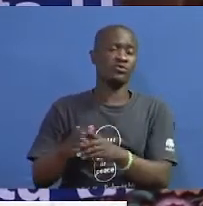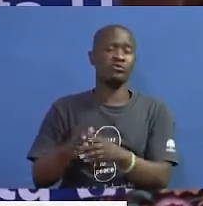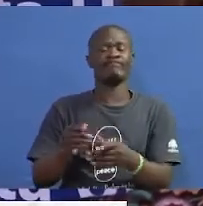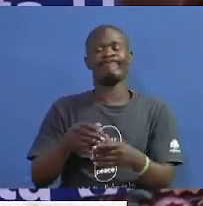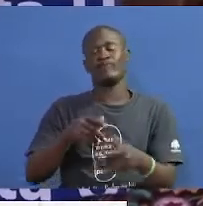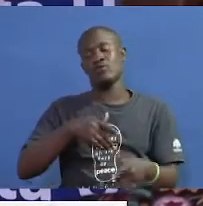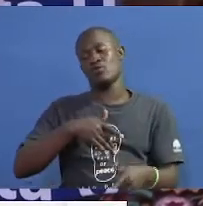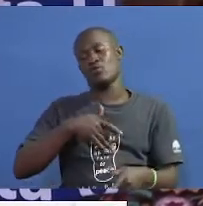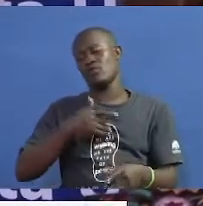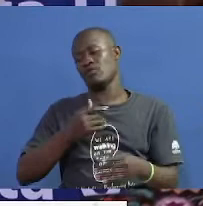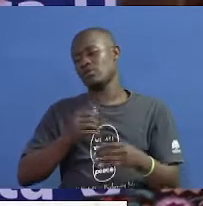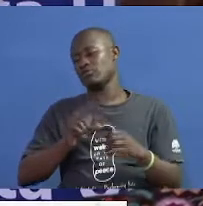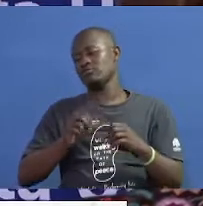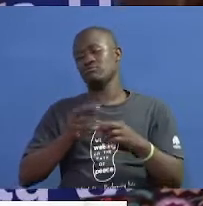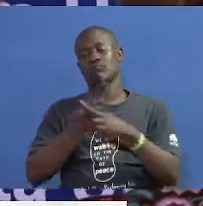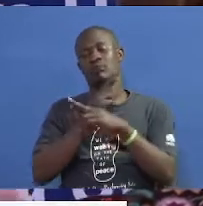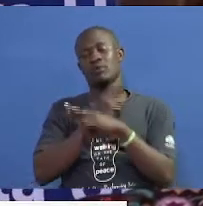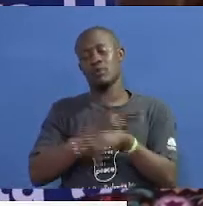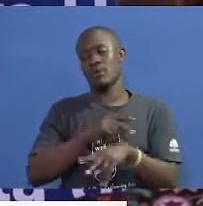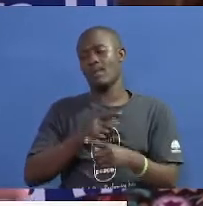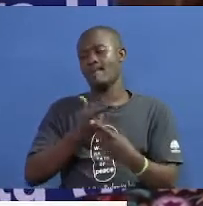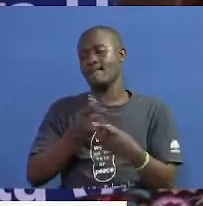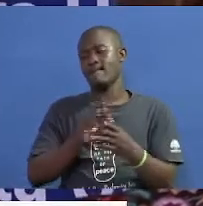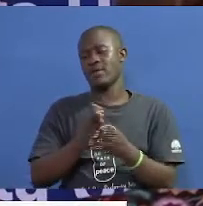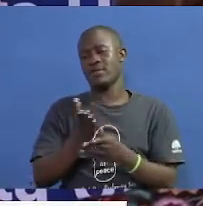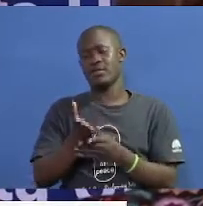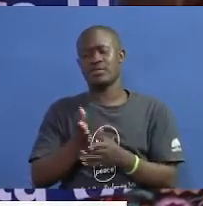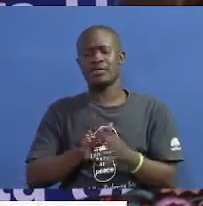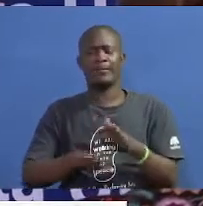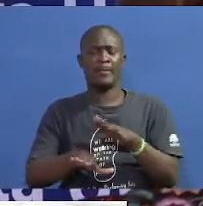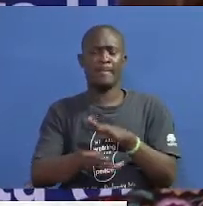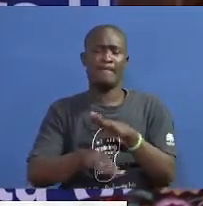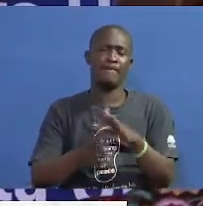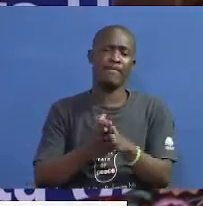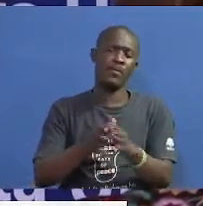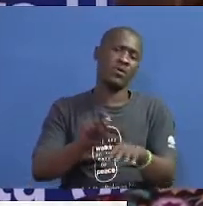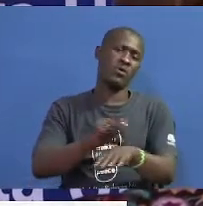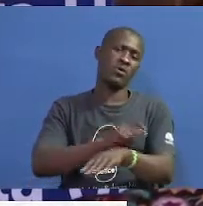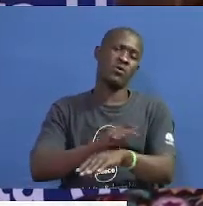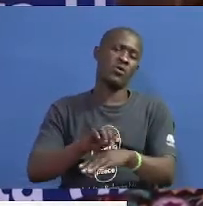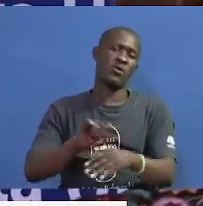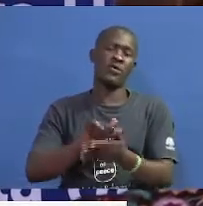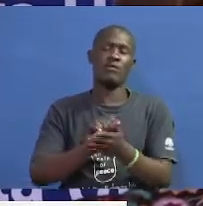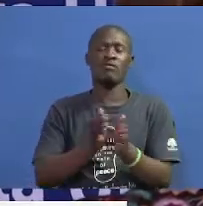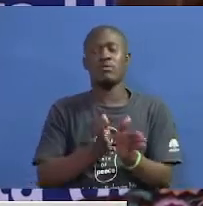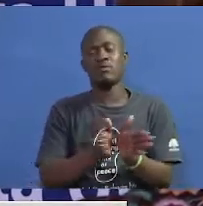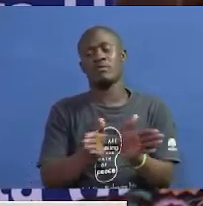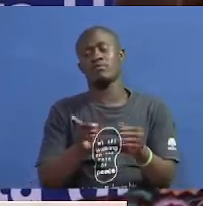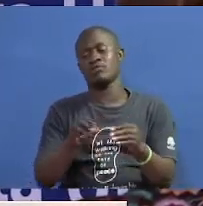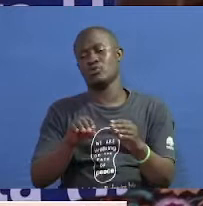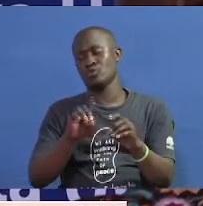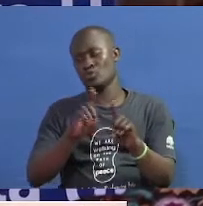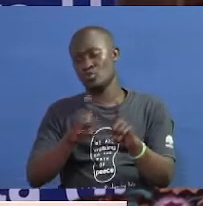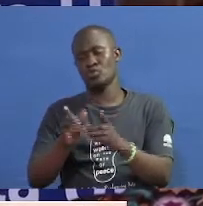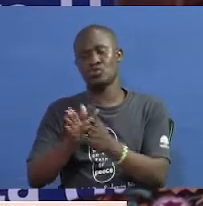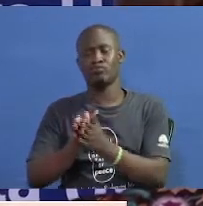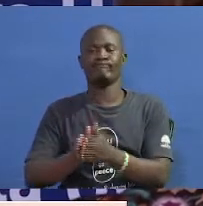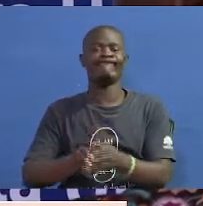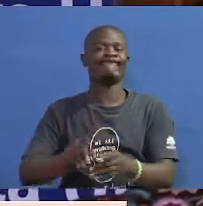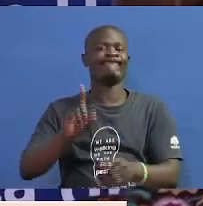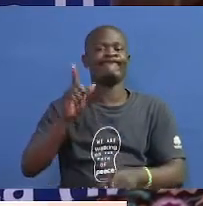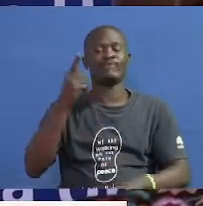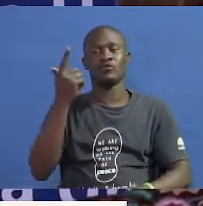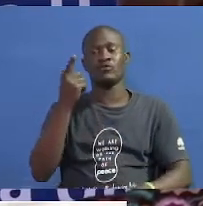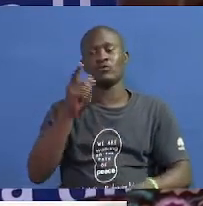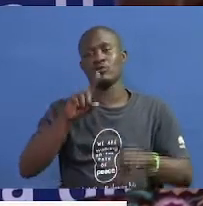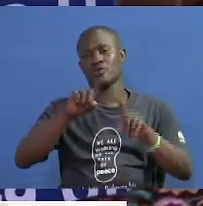comfortable with it and the more you learn as you go. But this is a foundational training that will allow them to do the basic scanning and ask and answer